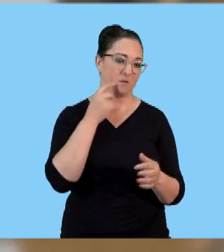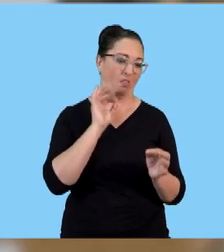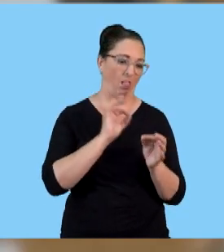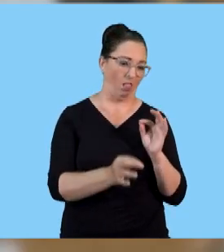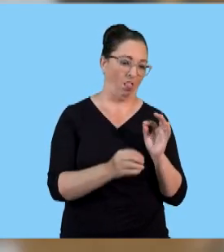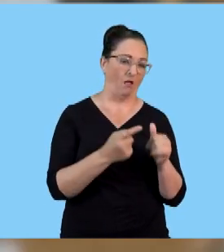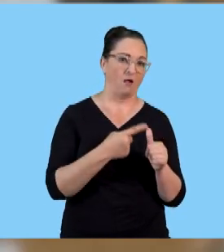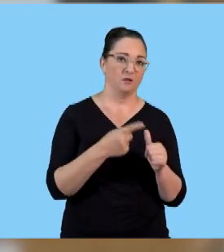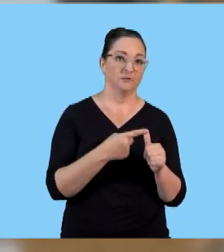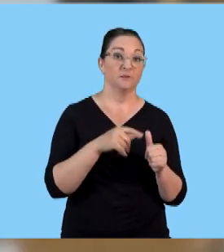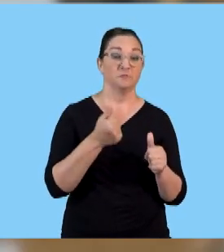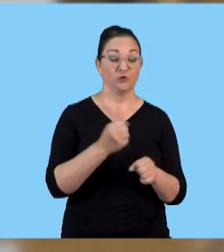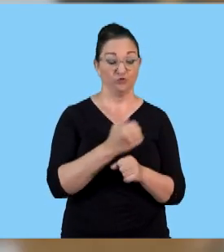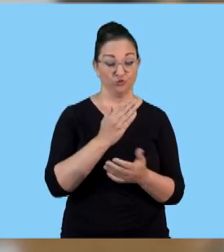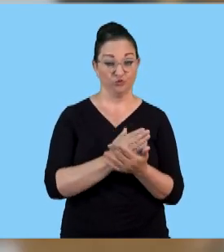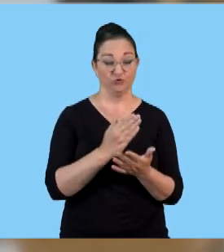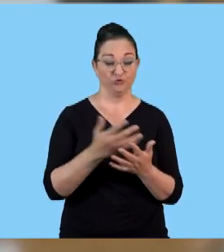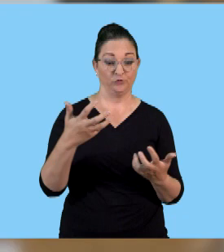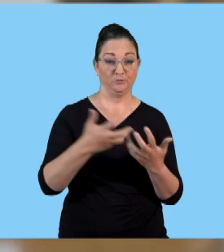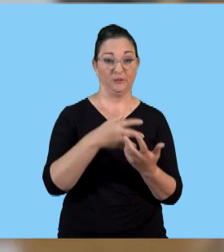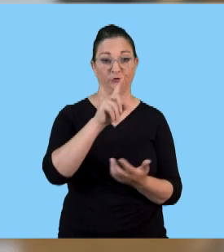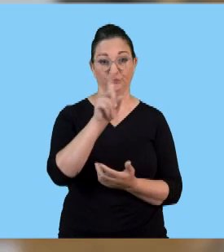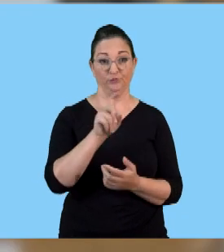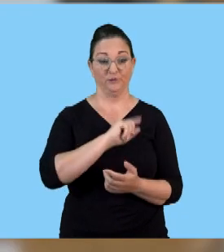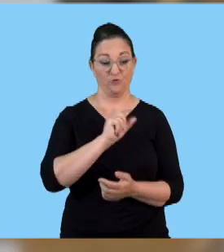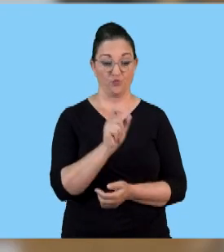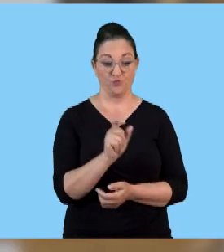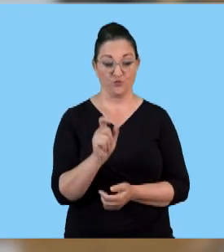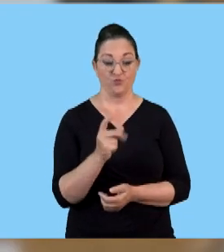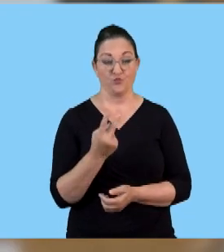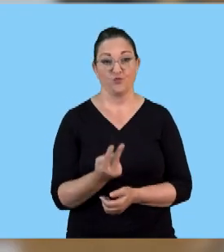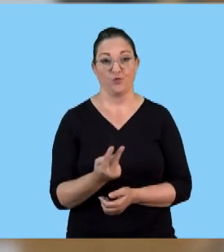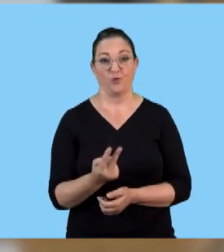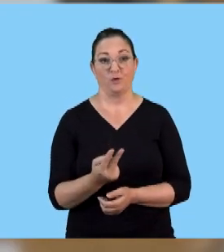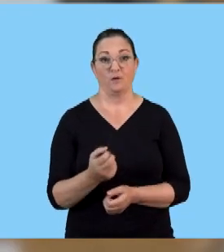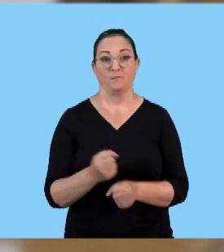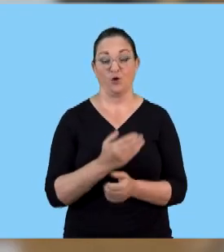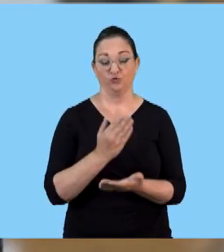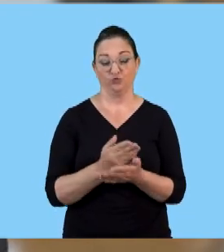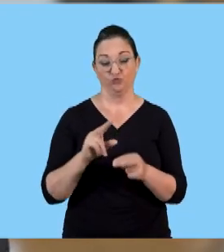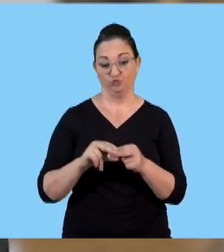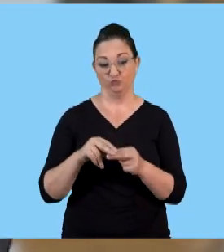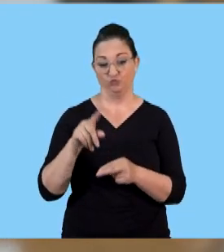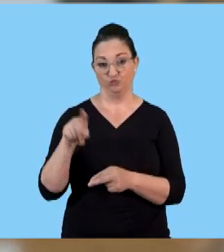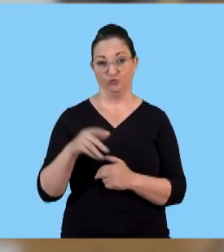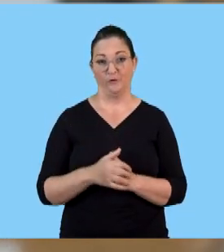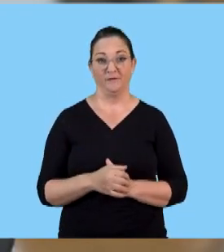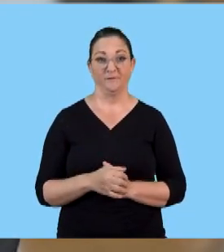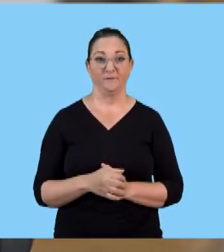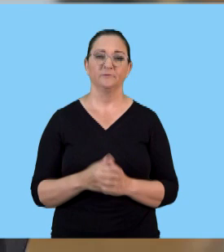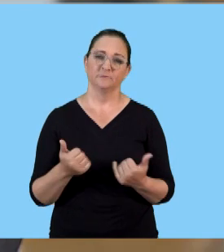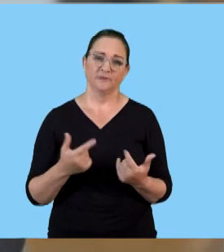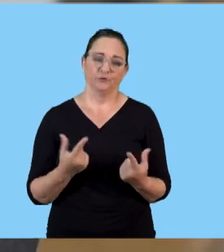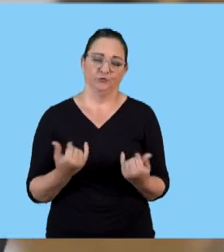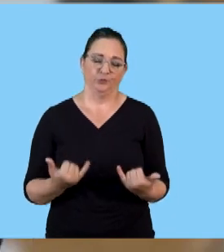form and according to the context. In this case, it must be rounded to 2 decimal places and with the correct unit. Now let us put